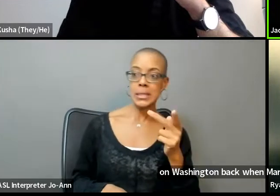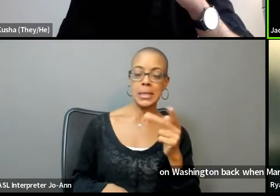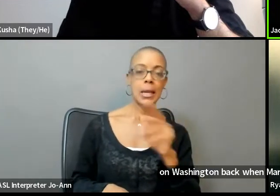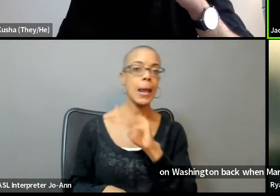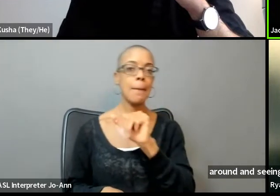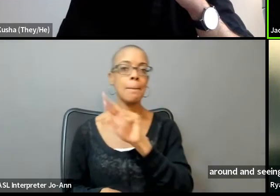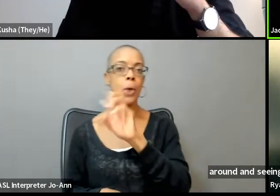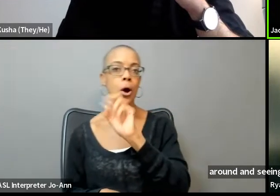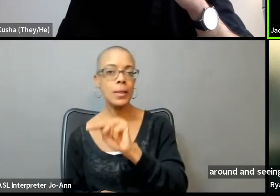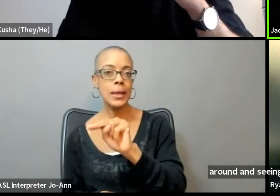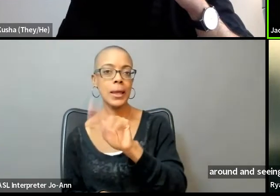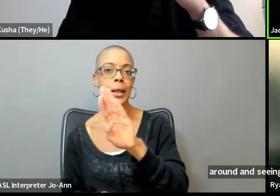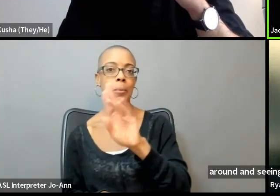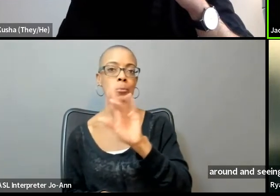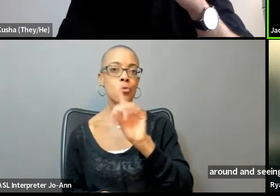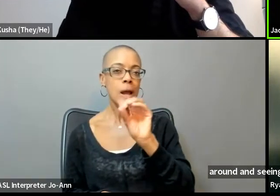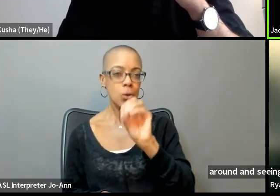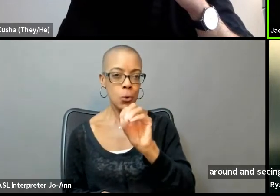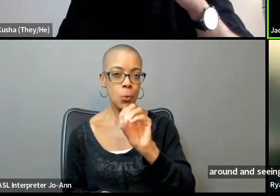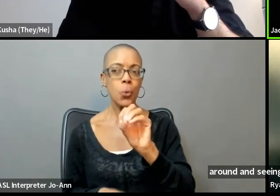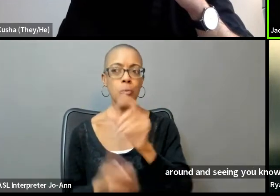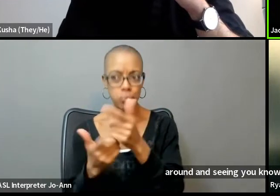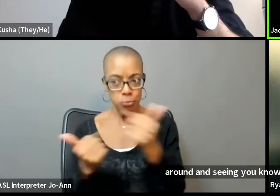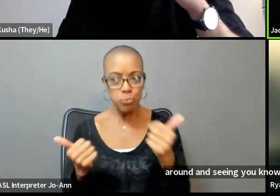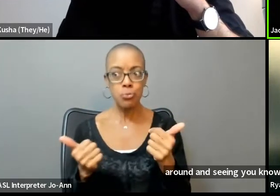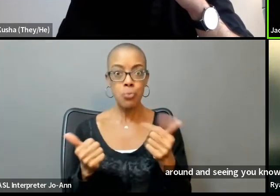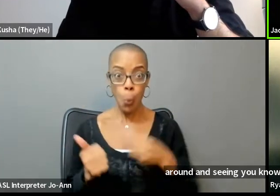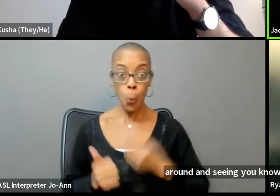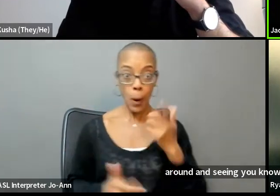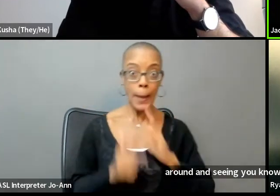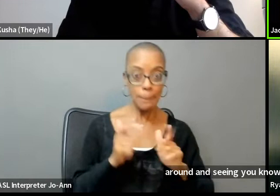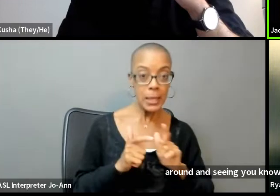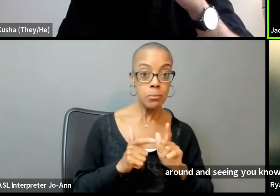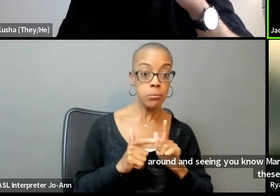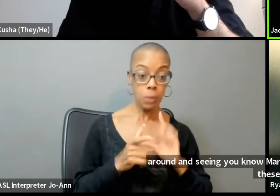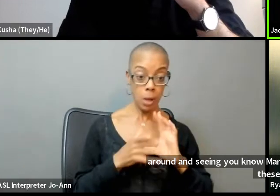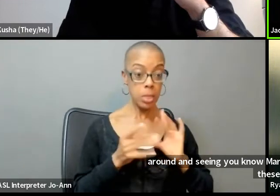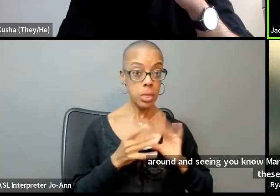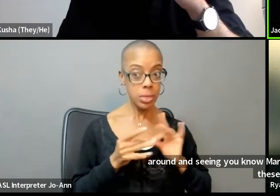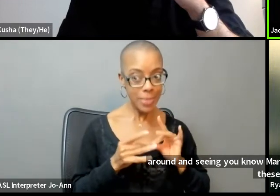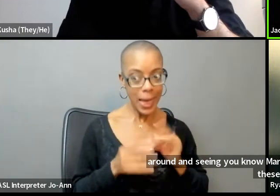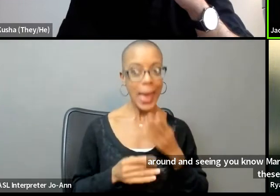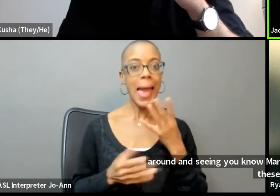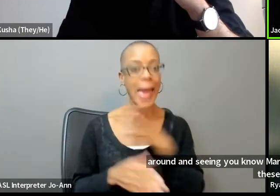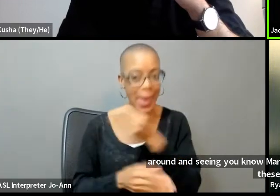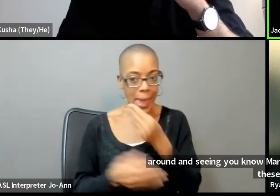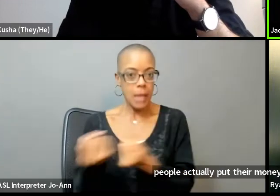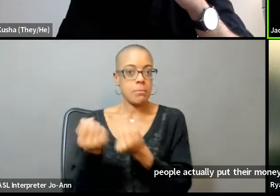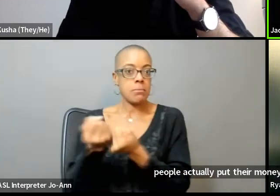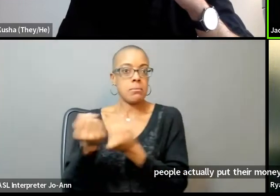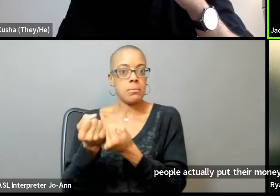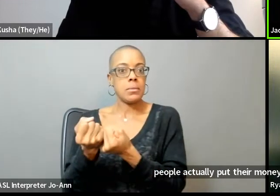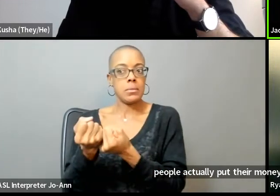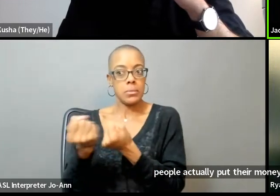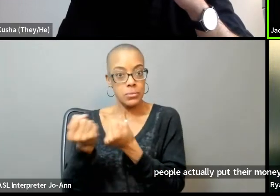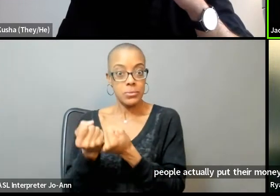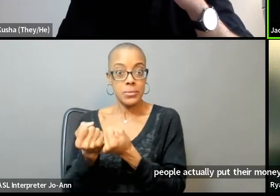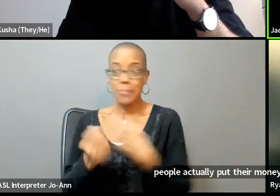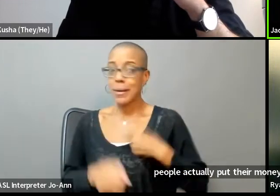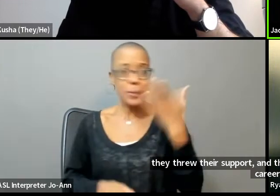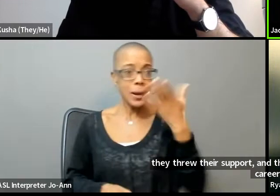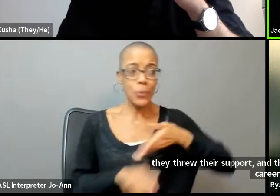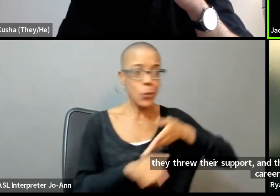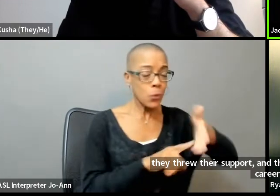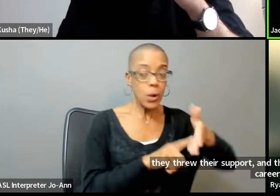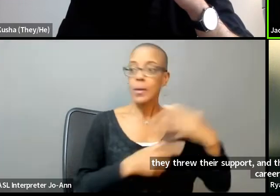Brando and all that. But these people actually put their money where their mouth was. They threw their support, and they didn't care about their career. They went out to